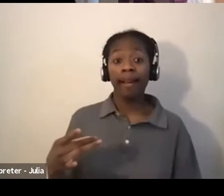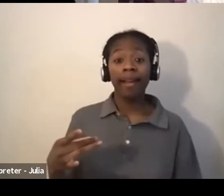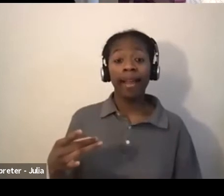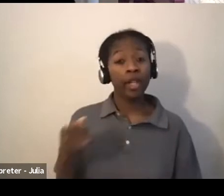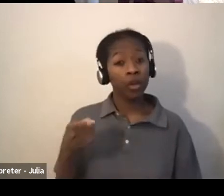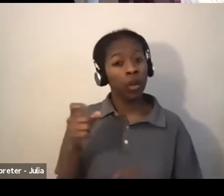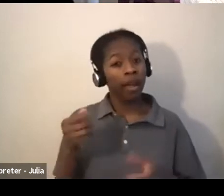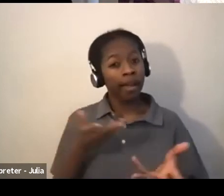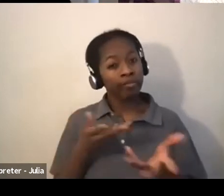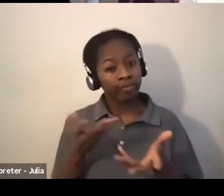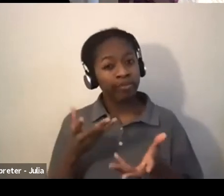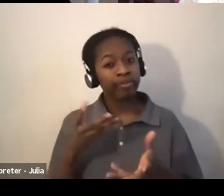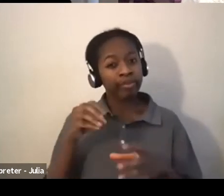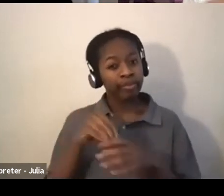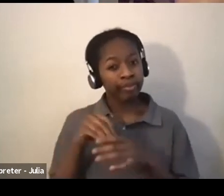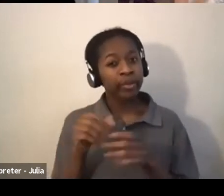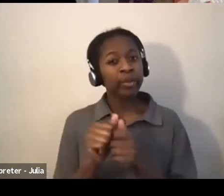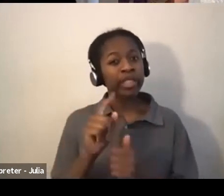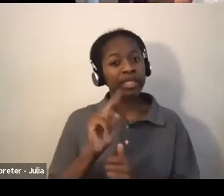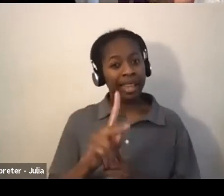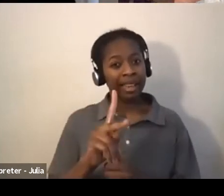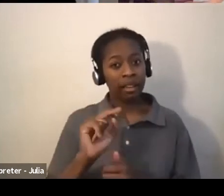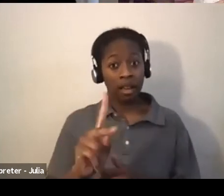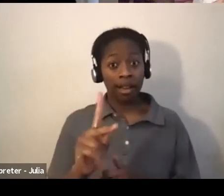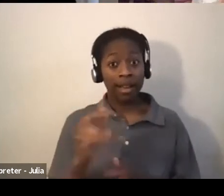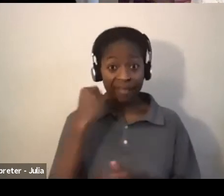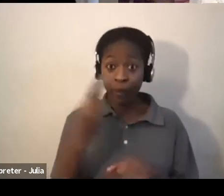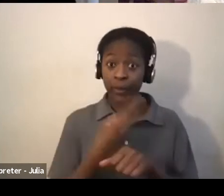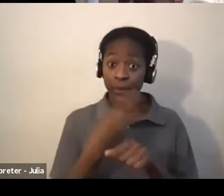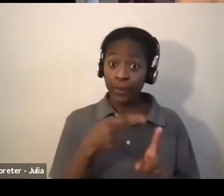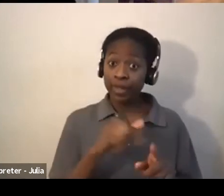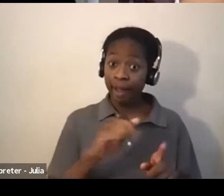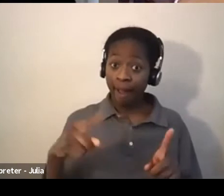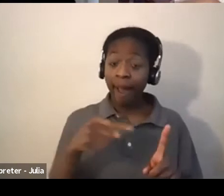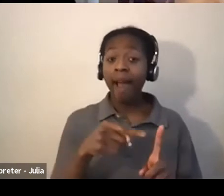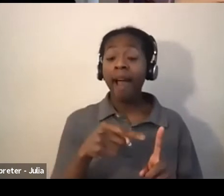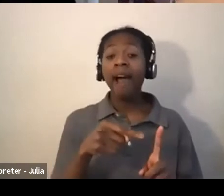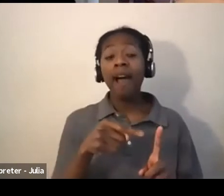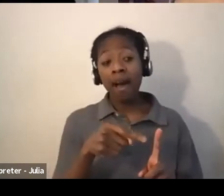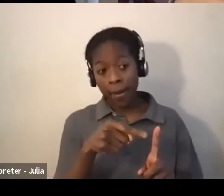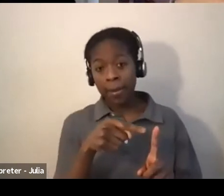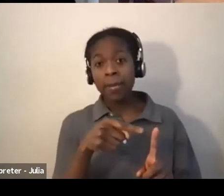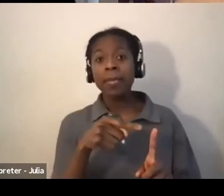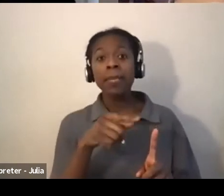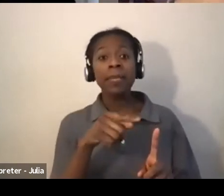you kind of in a way where the more you interact with the app, it kind of will,